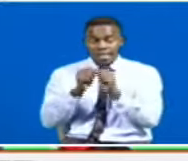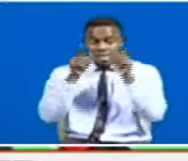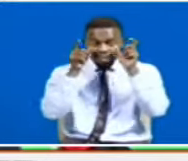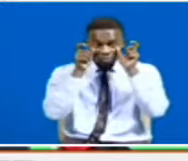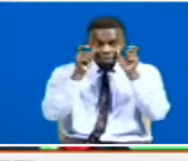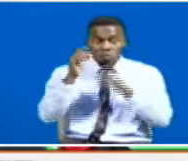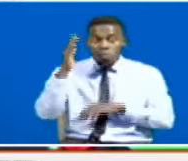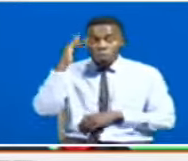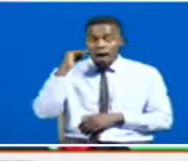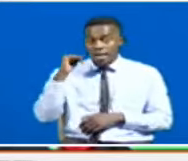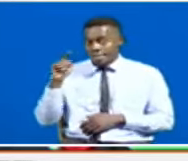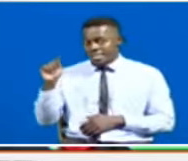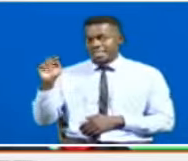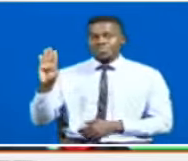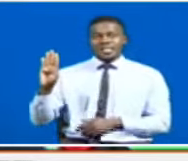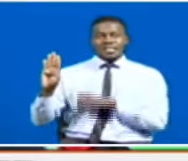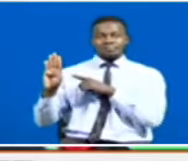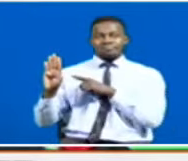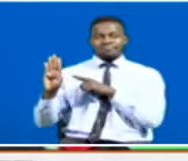is actually tuberculosis.